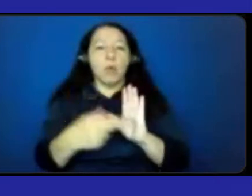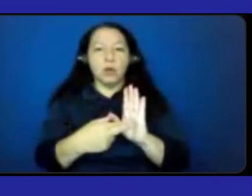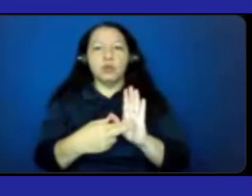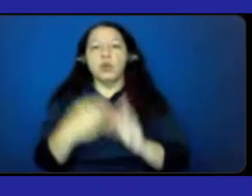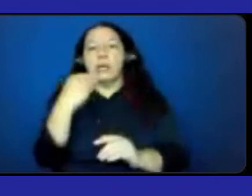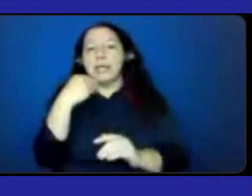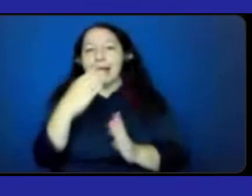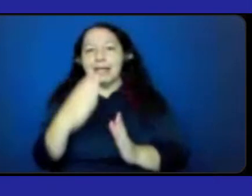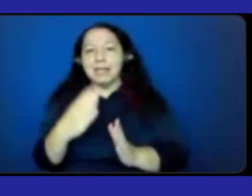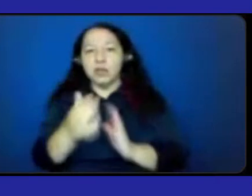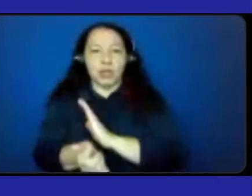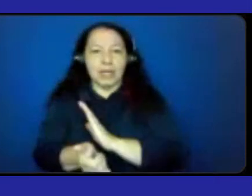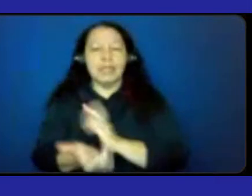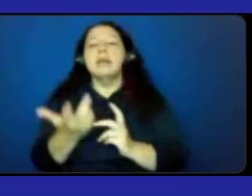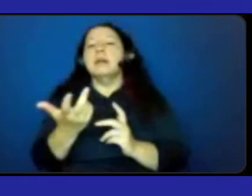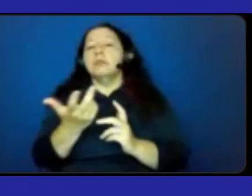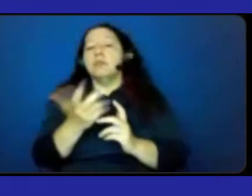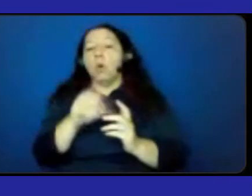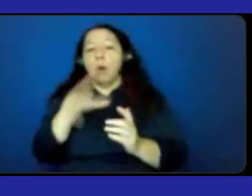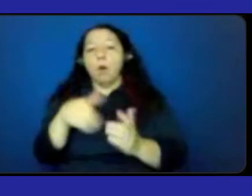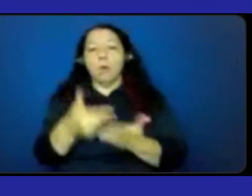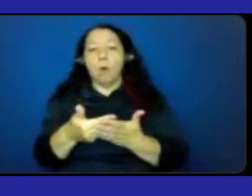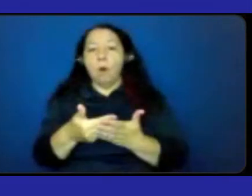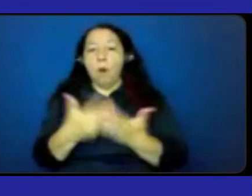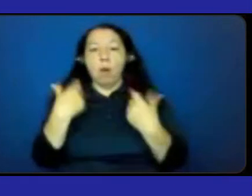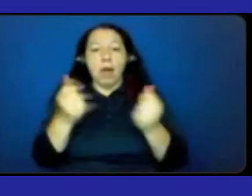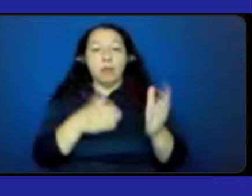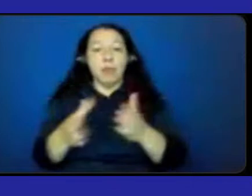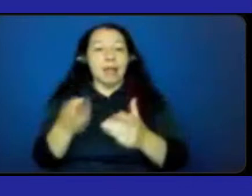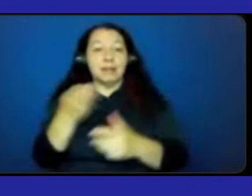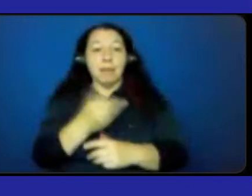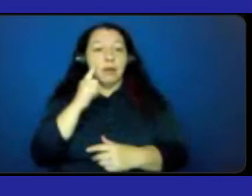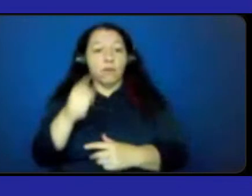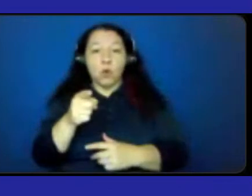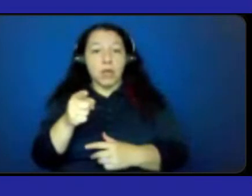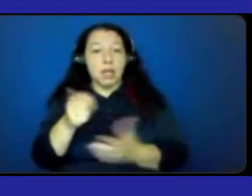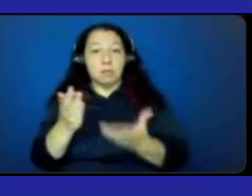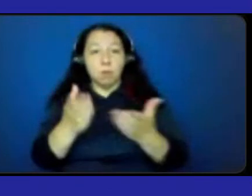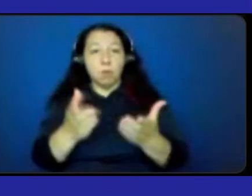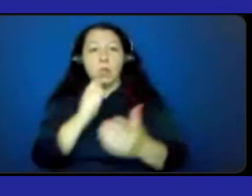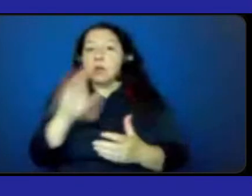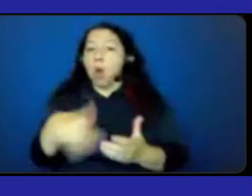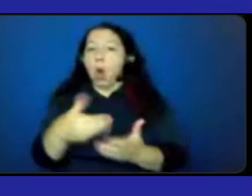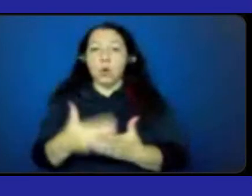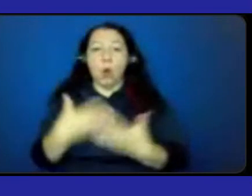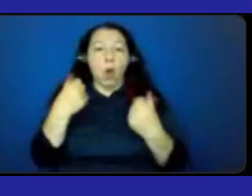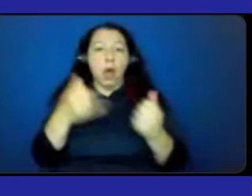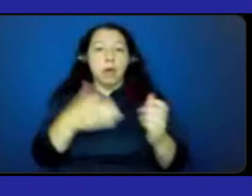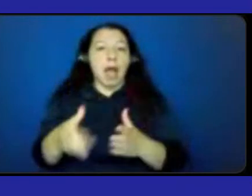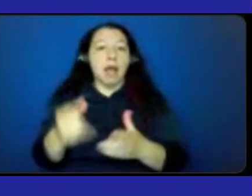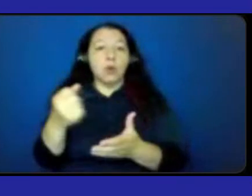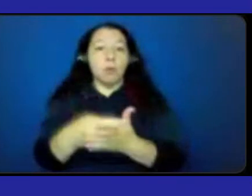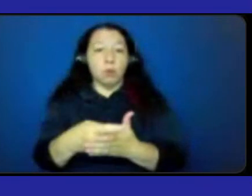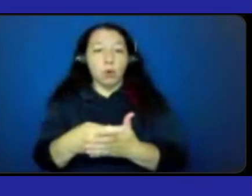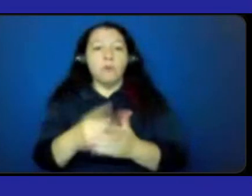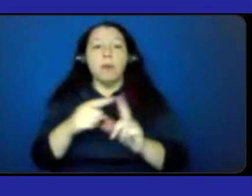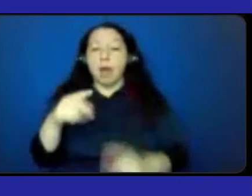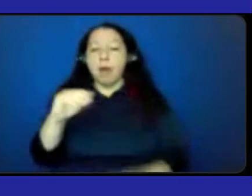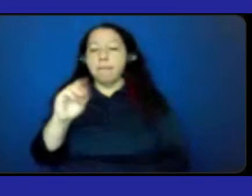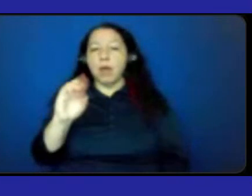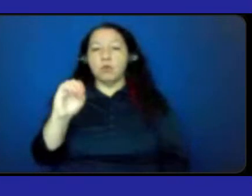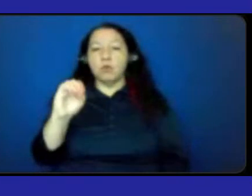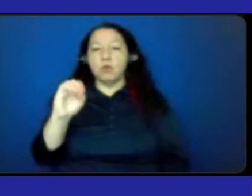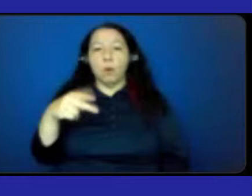all health plans submitted for this proposal, and not all health plans are approved, but Metro Plus is one of them, providing it